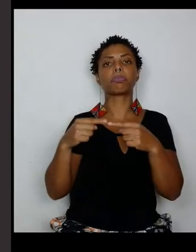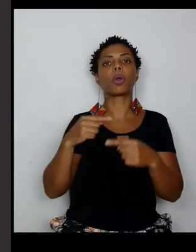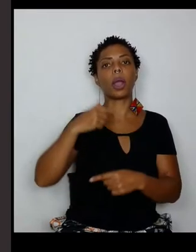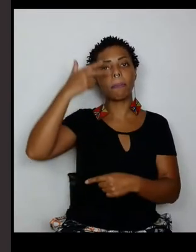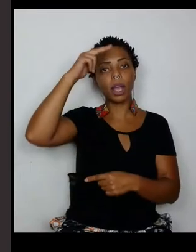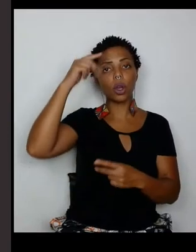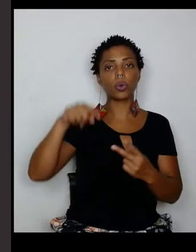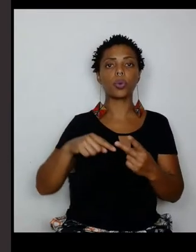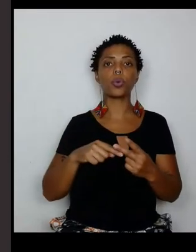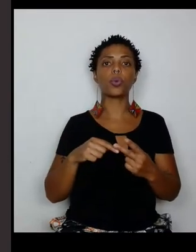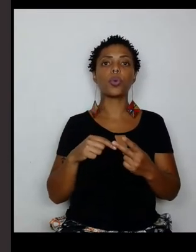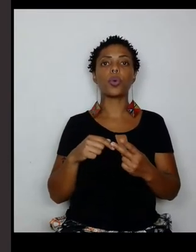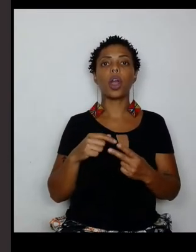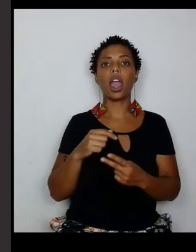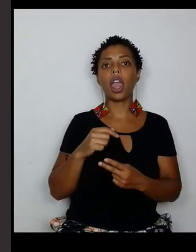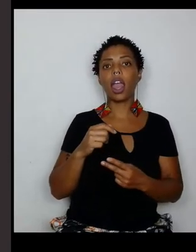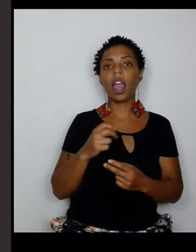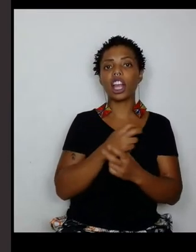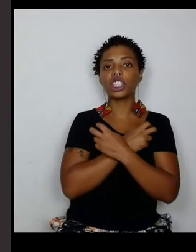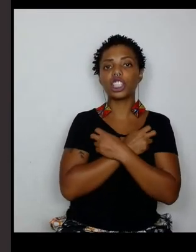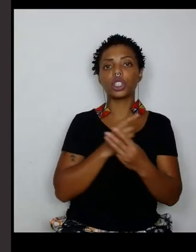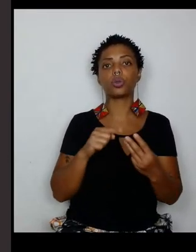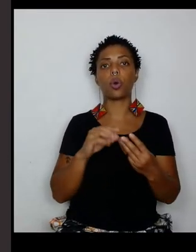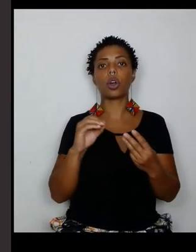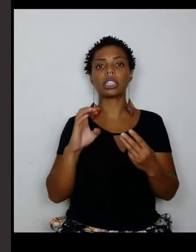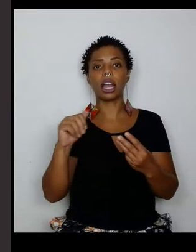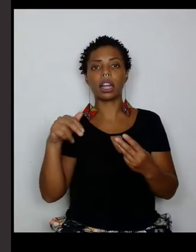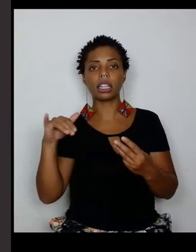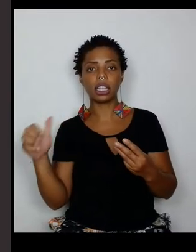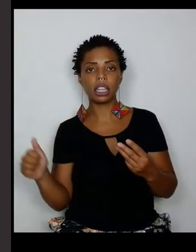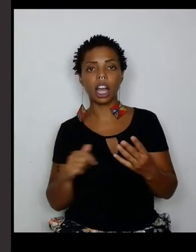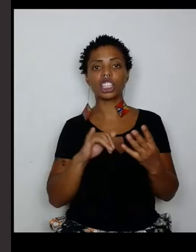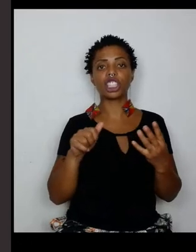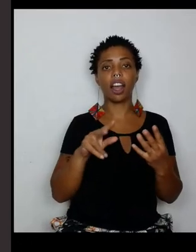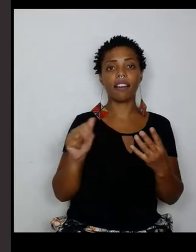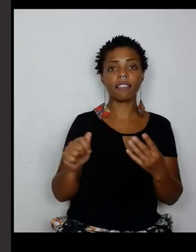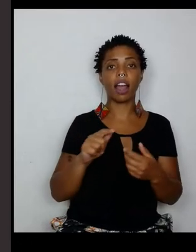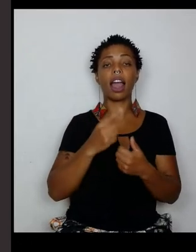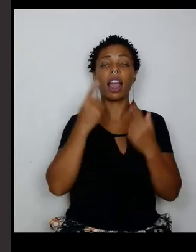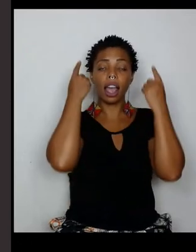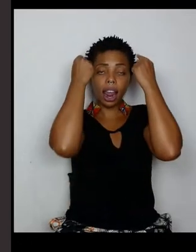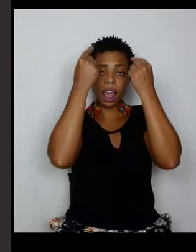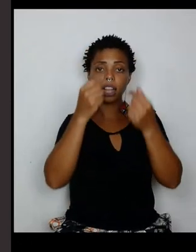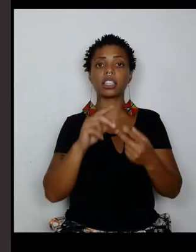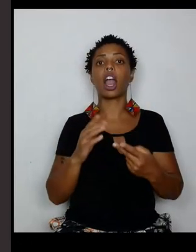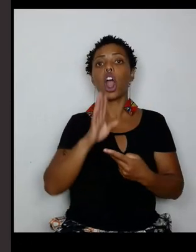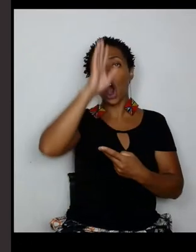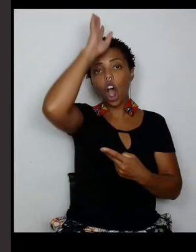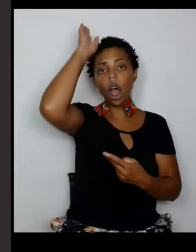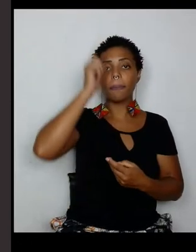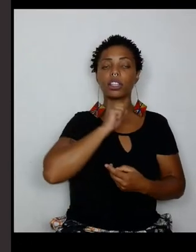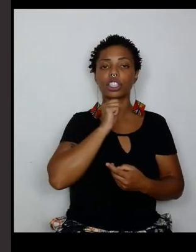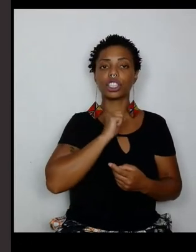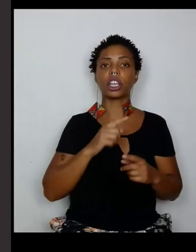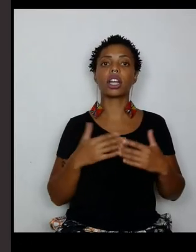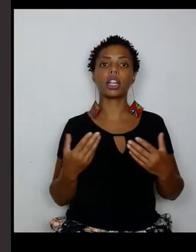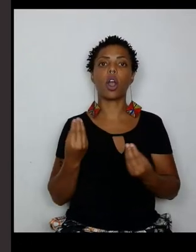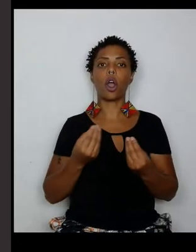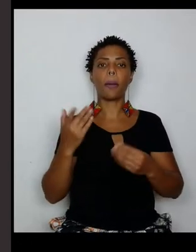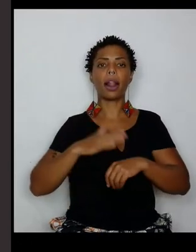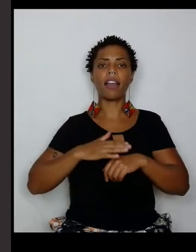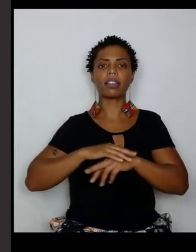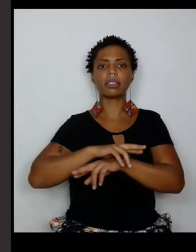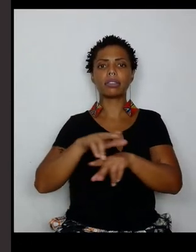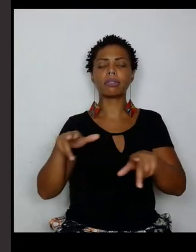java ancient greece and rome early in his career for example he made highly unusual ceramics such as this double neck vase that